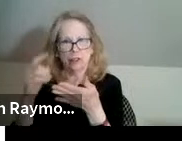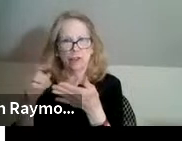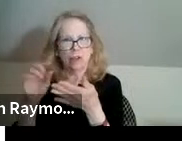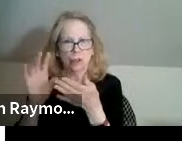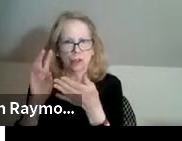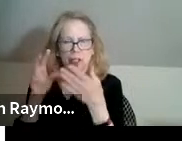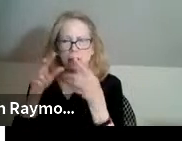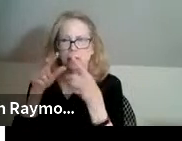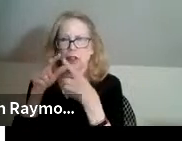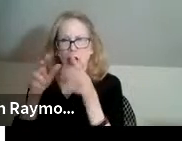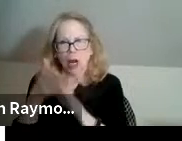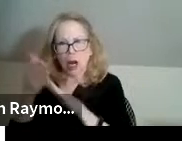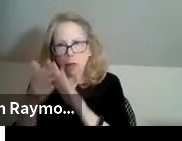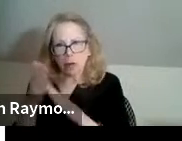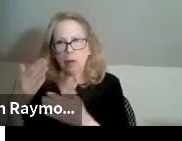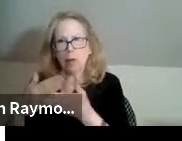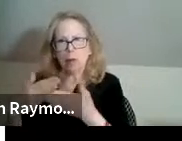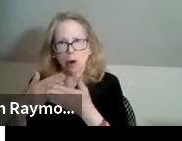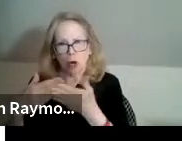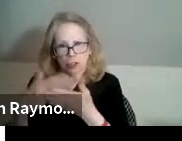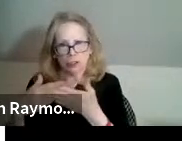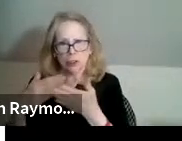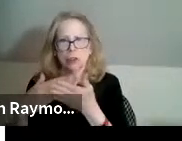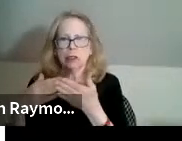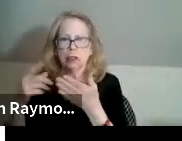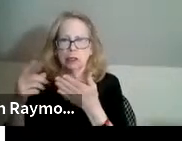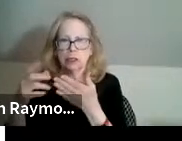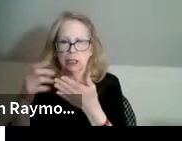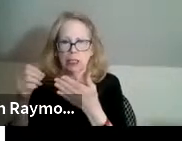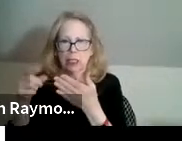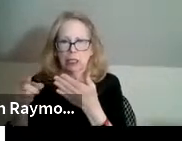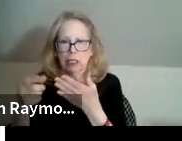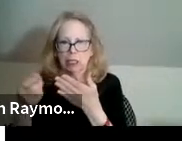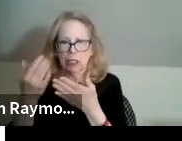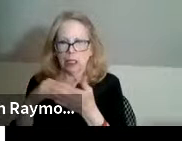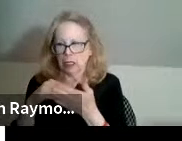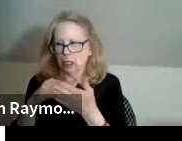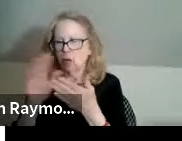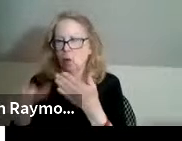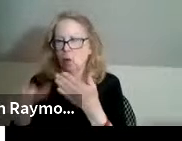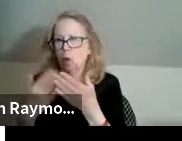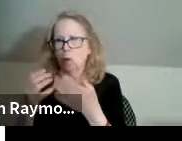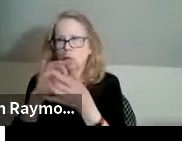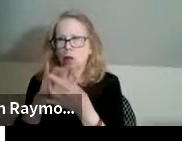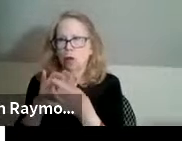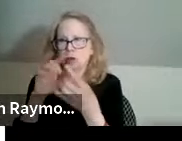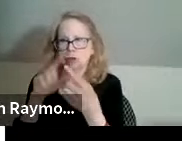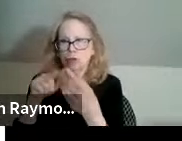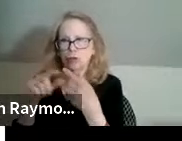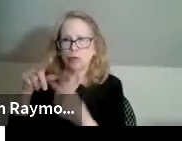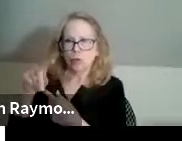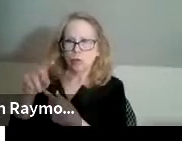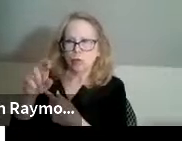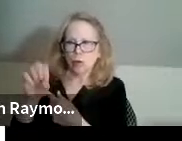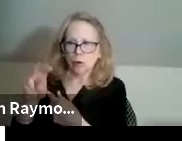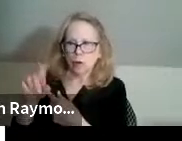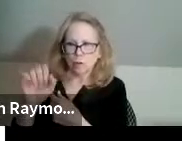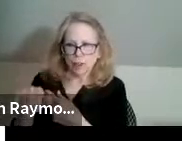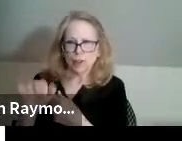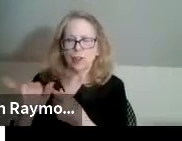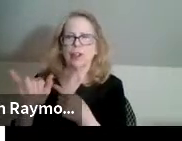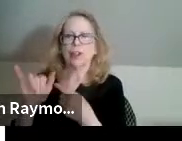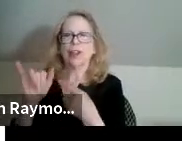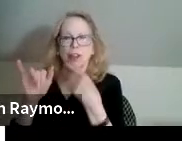operable parts, and these again are all part of the provisions that